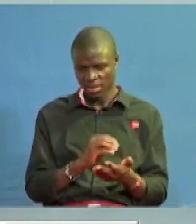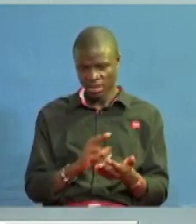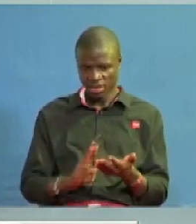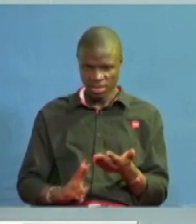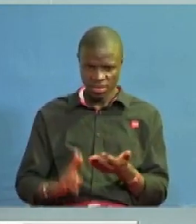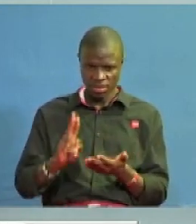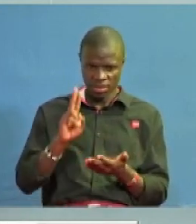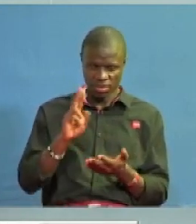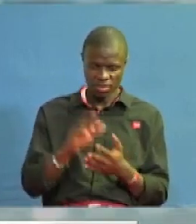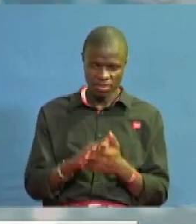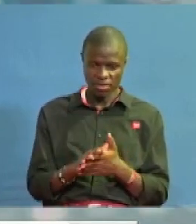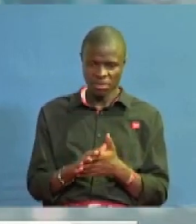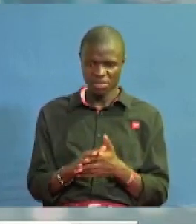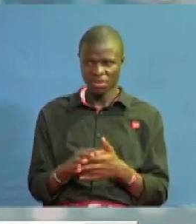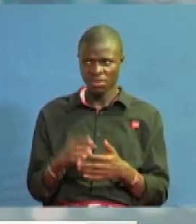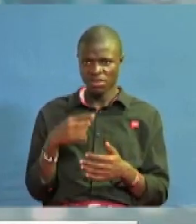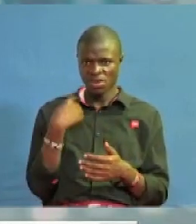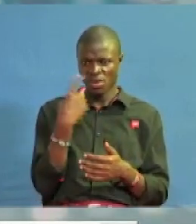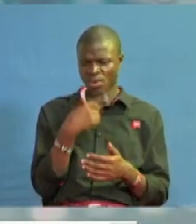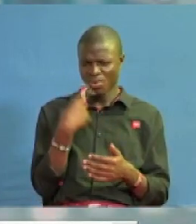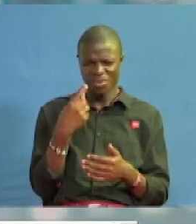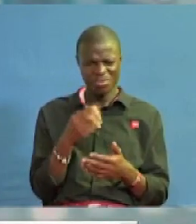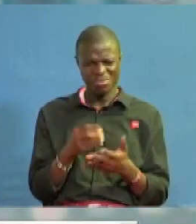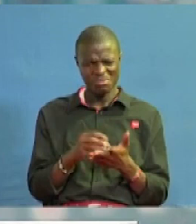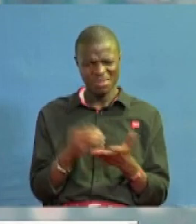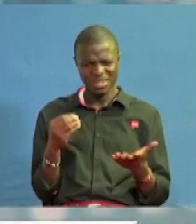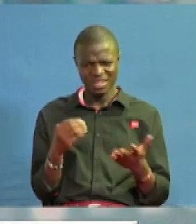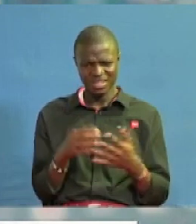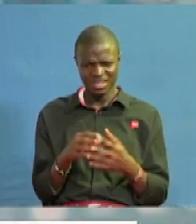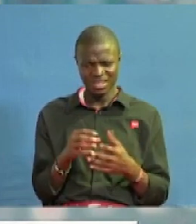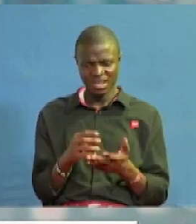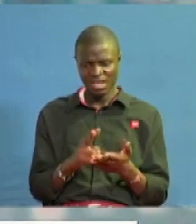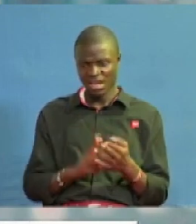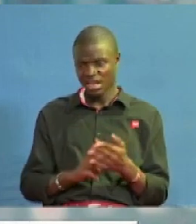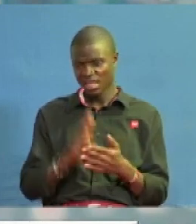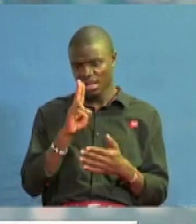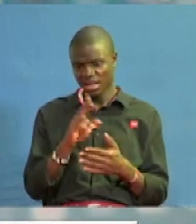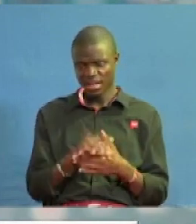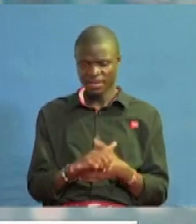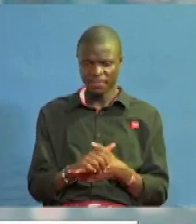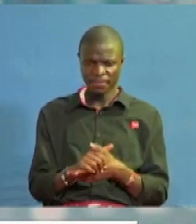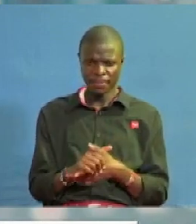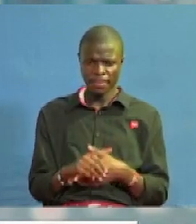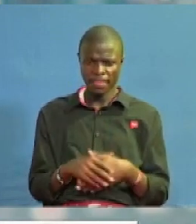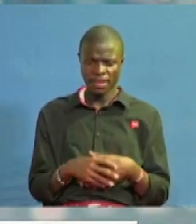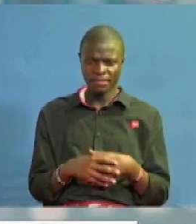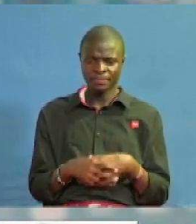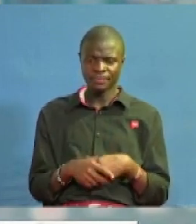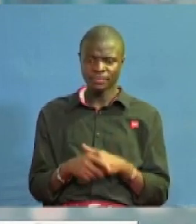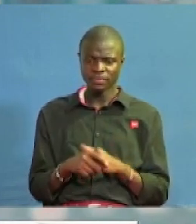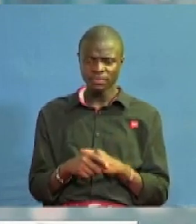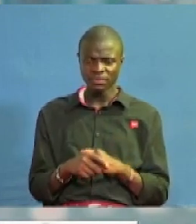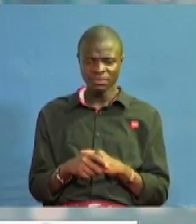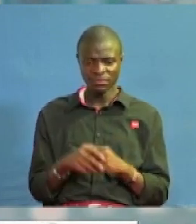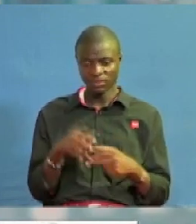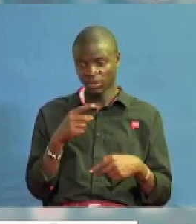them at the highest now? It's the market. It is a market. Okay, the stock exchange is just like any other market. Right. When